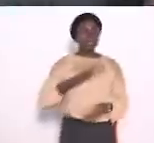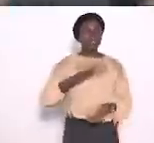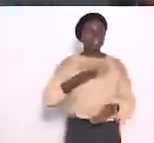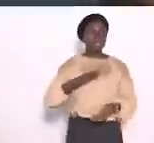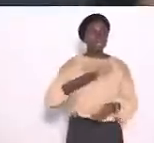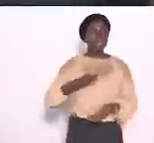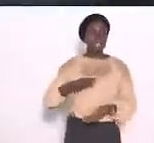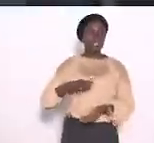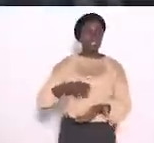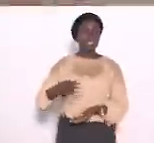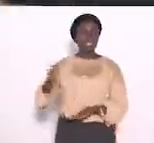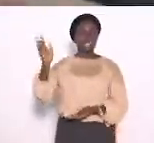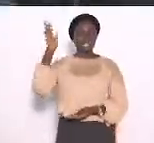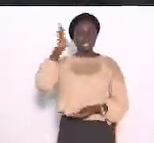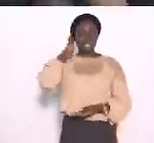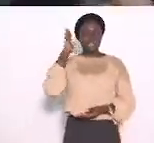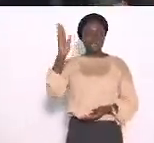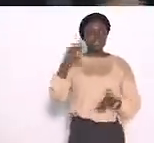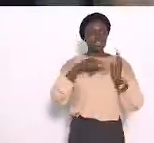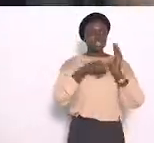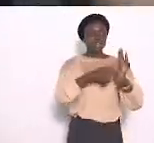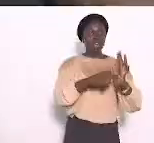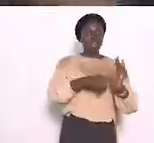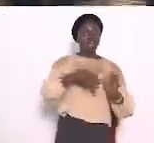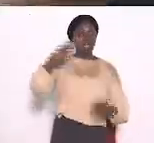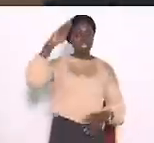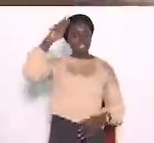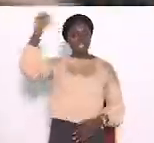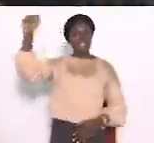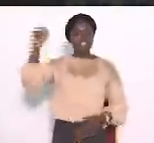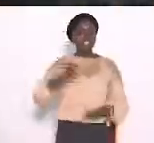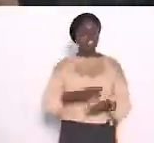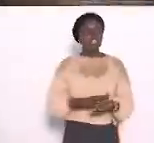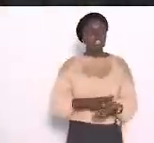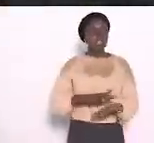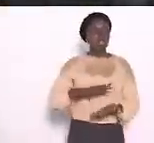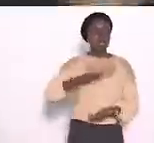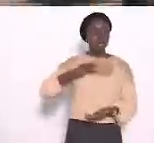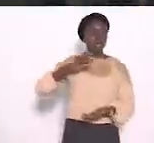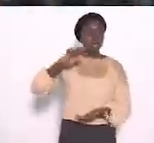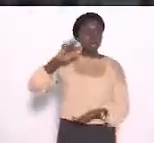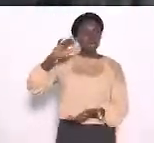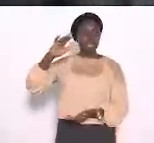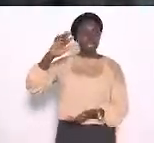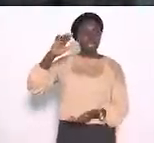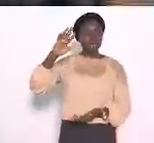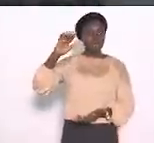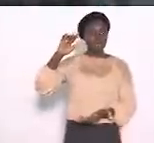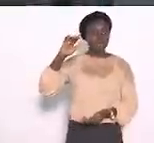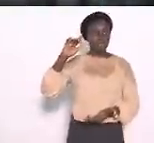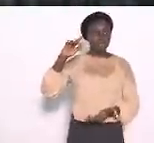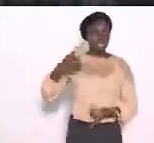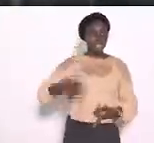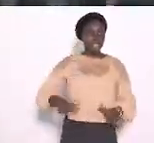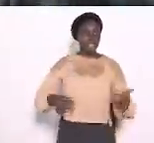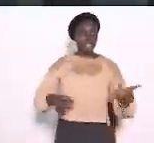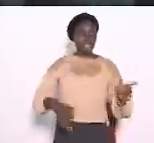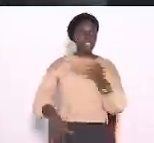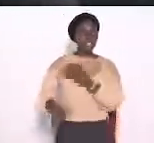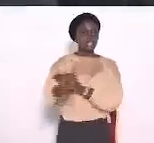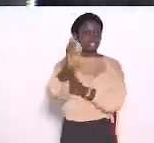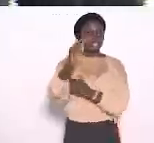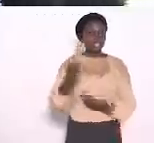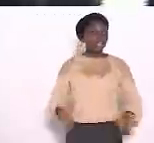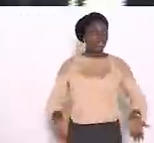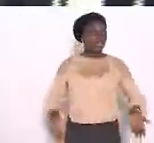Glory we show his we show his glory let God arise